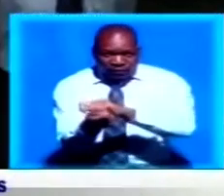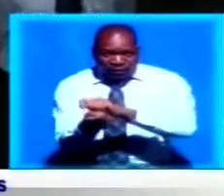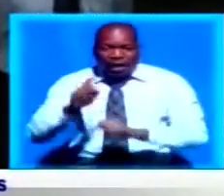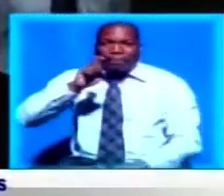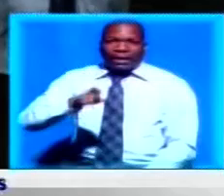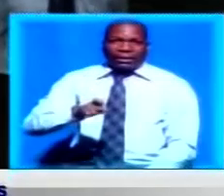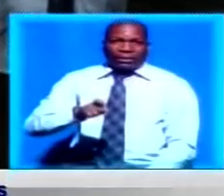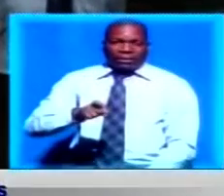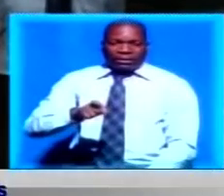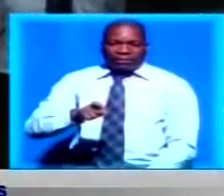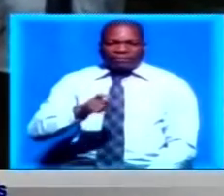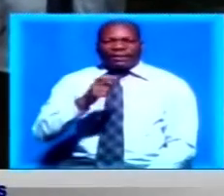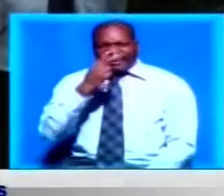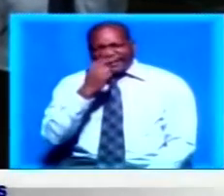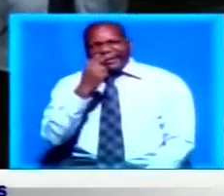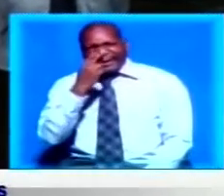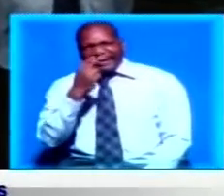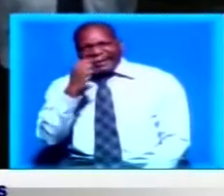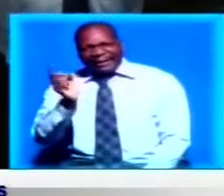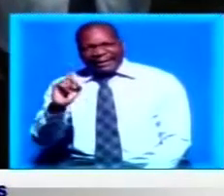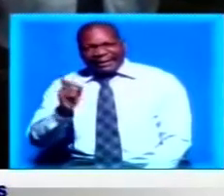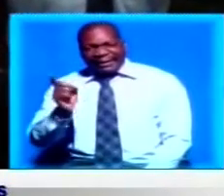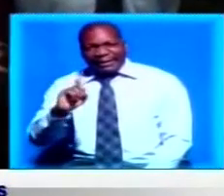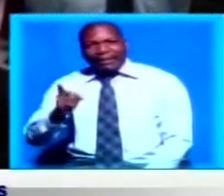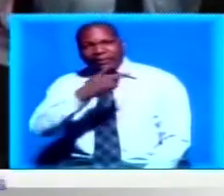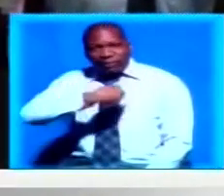And I was not joking. I was serious.